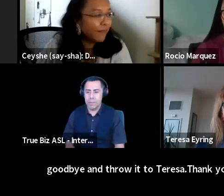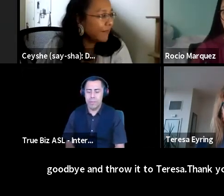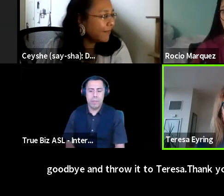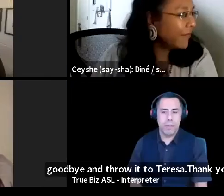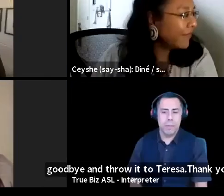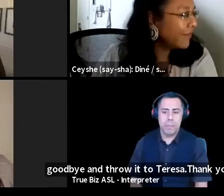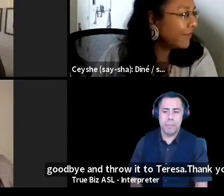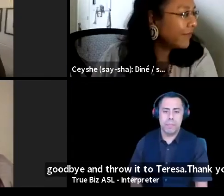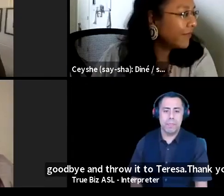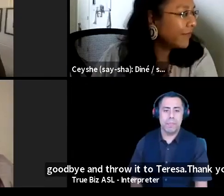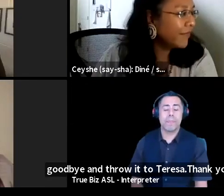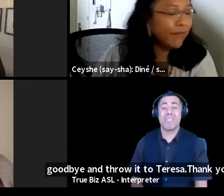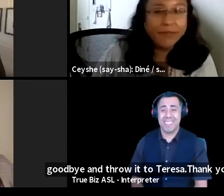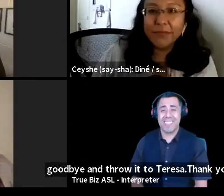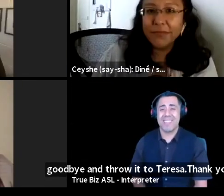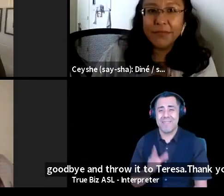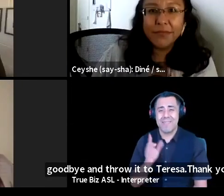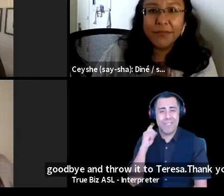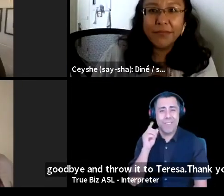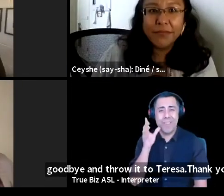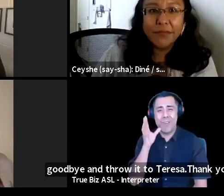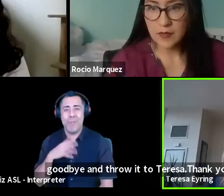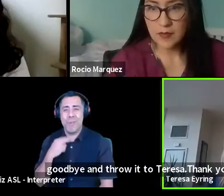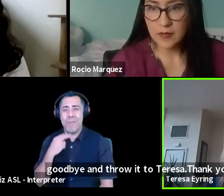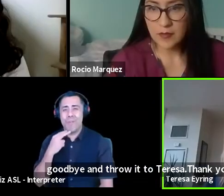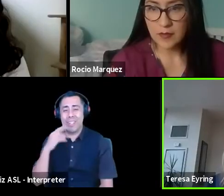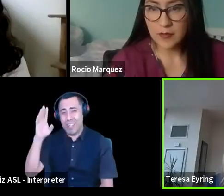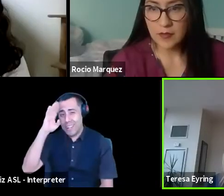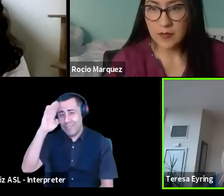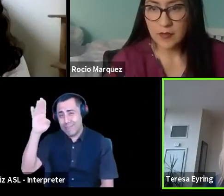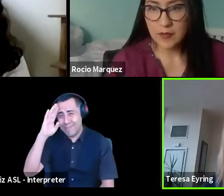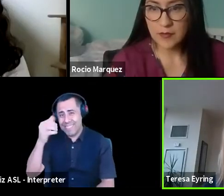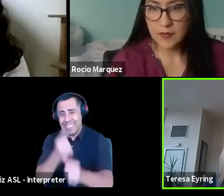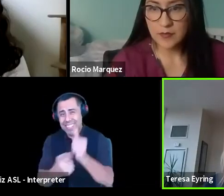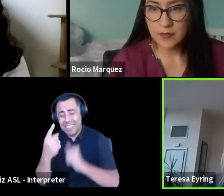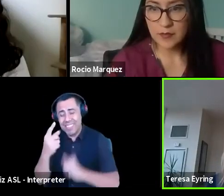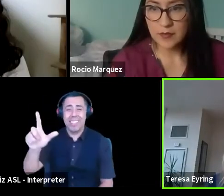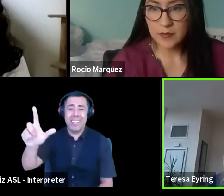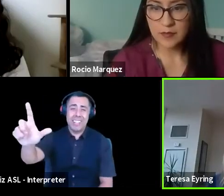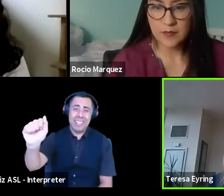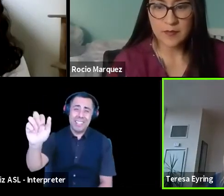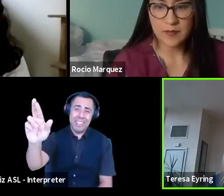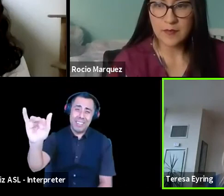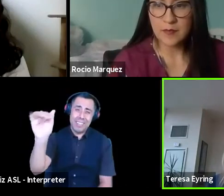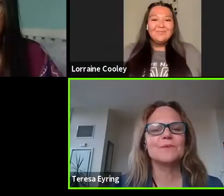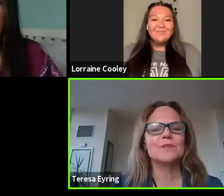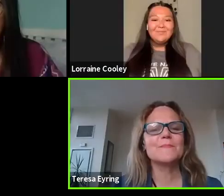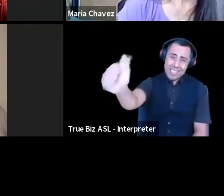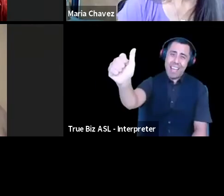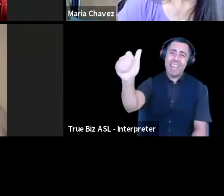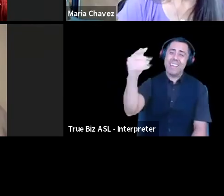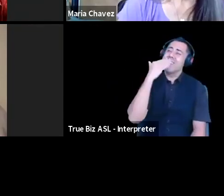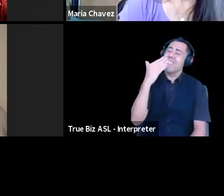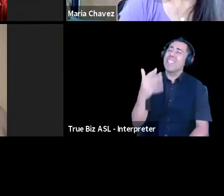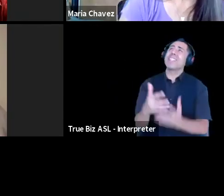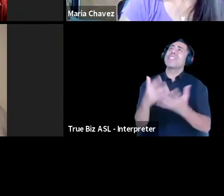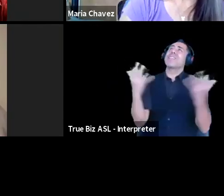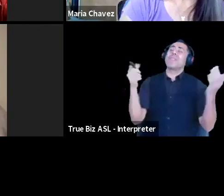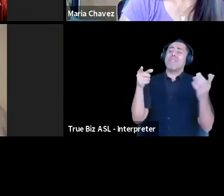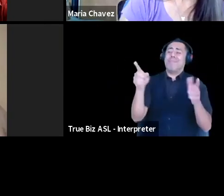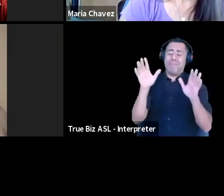Hello, everyone. Thank you so much, Larissa. Thank you for being such a great board member